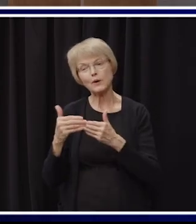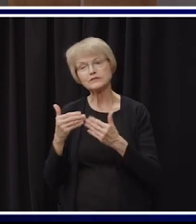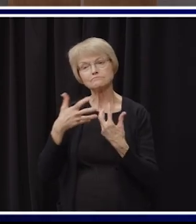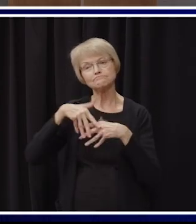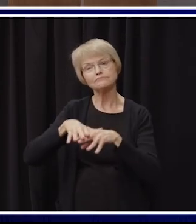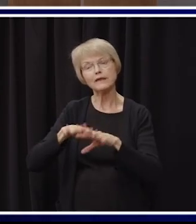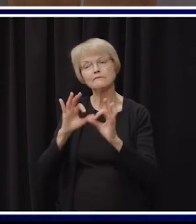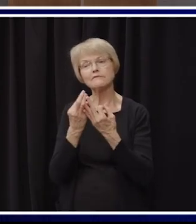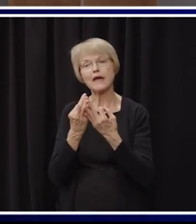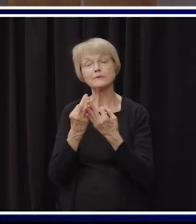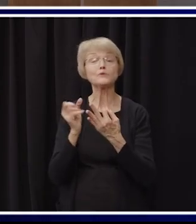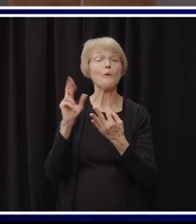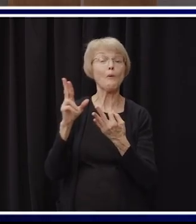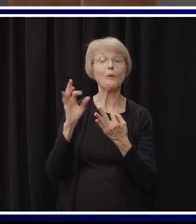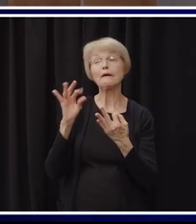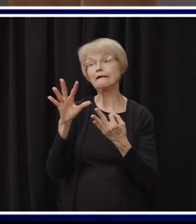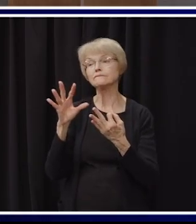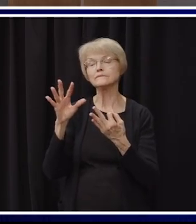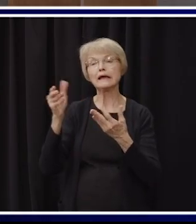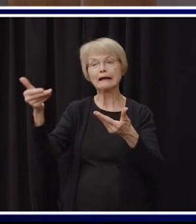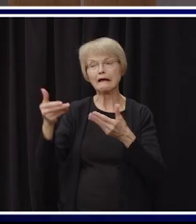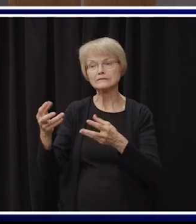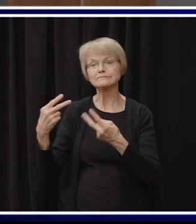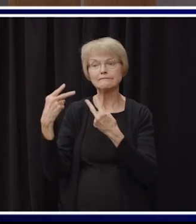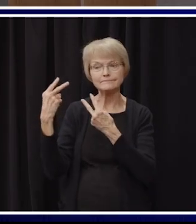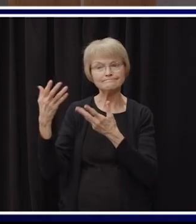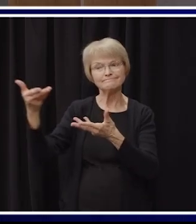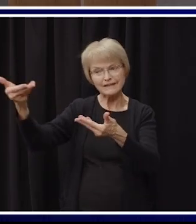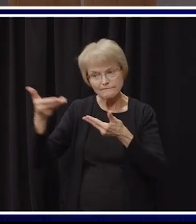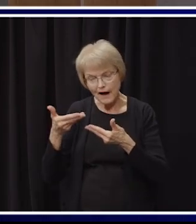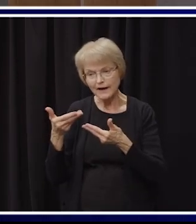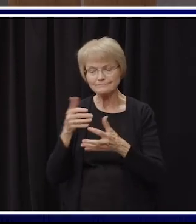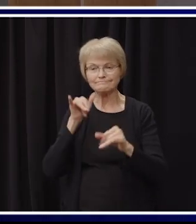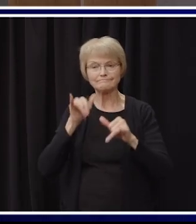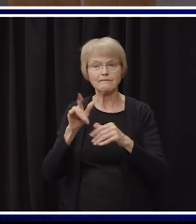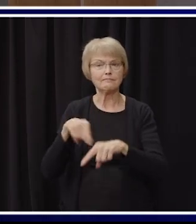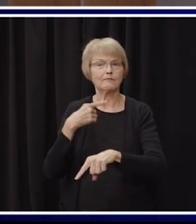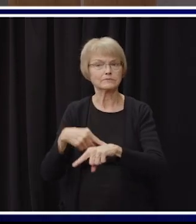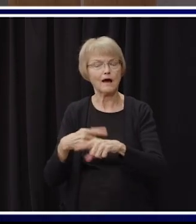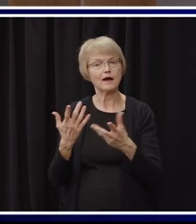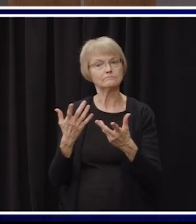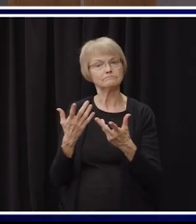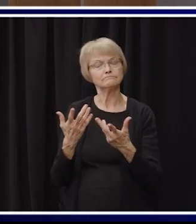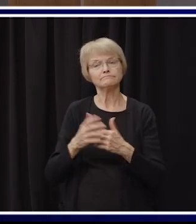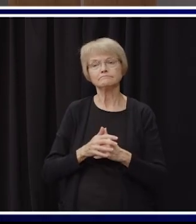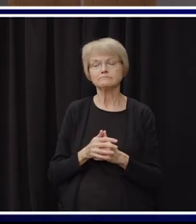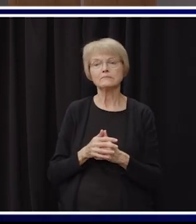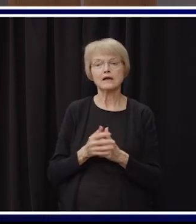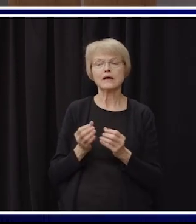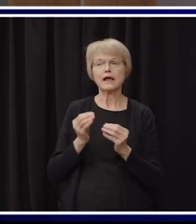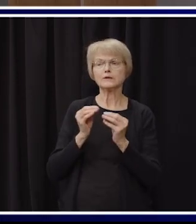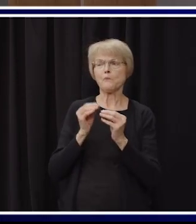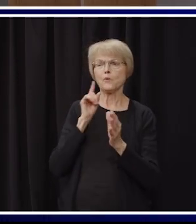for long-term guests. So it's becoming a little bit more noticeable.